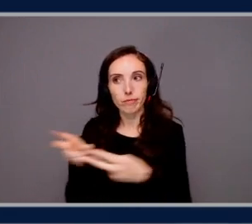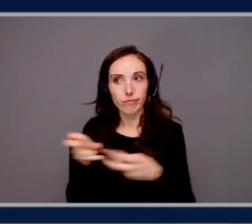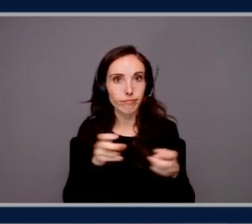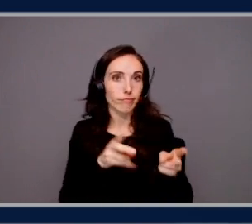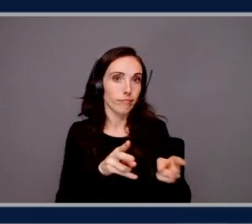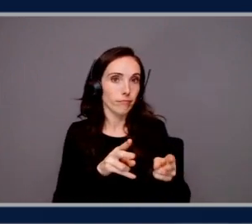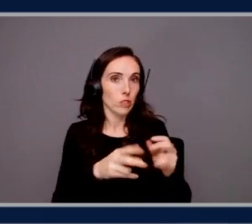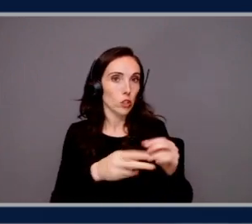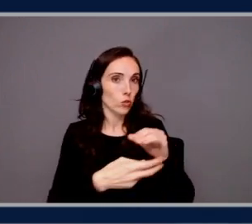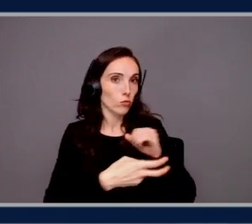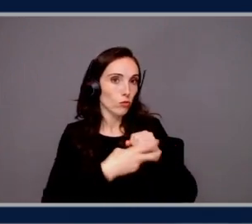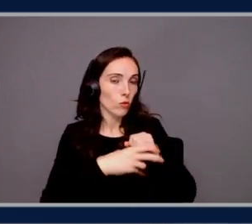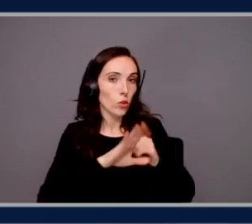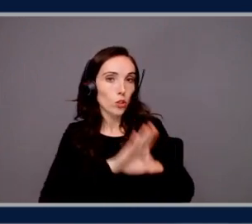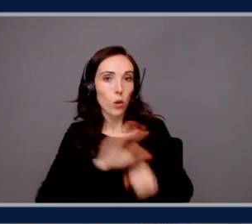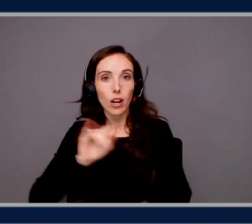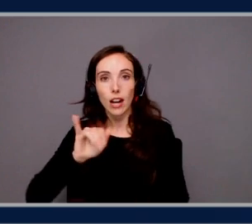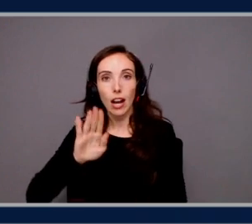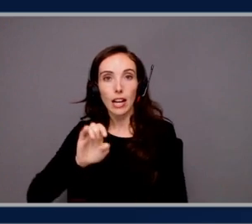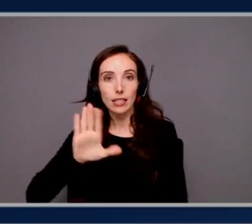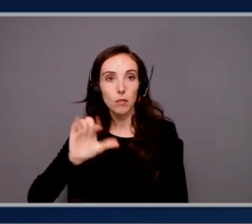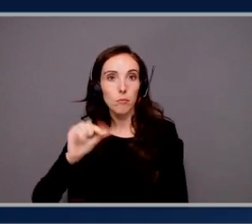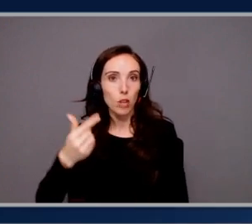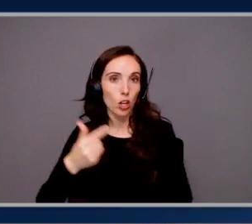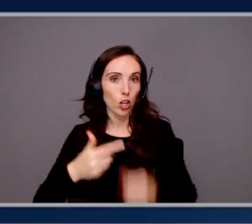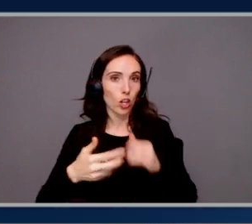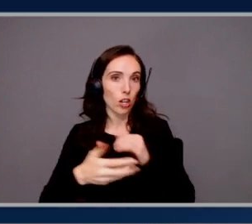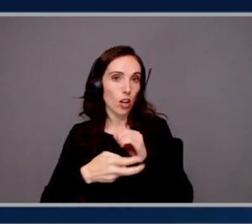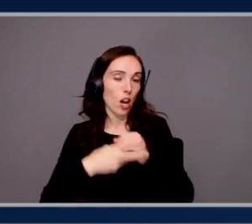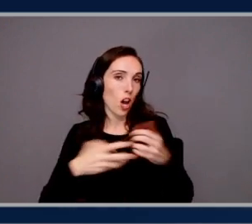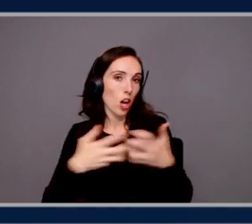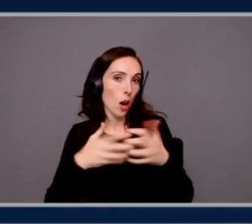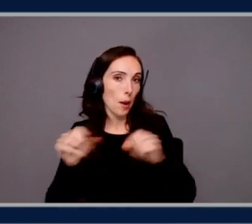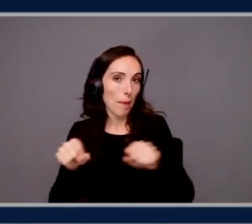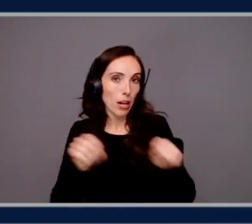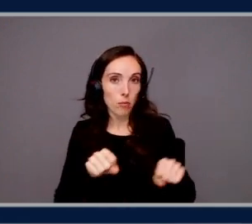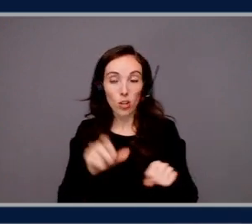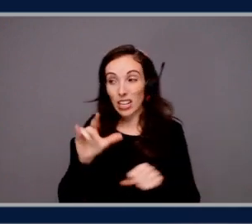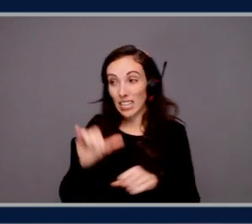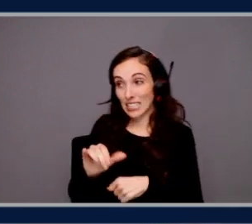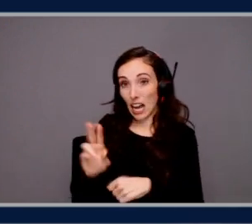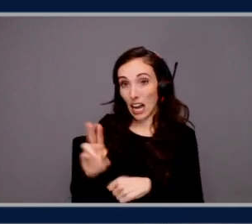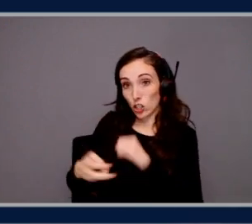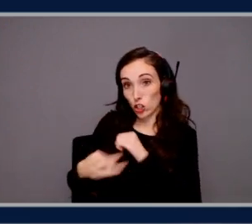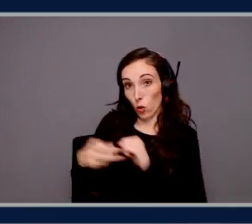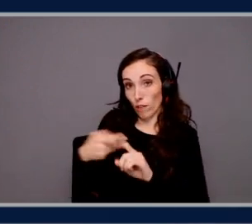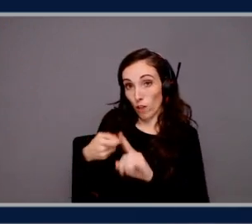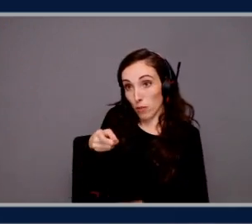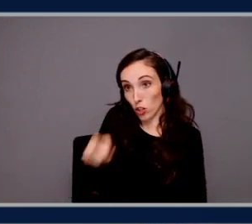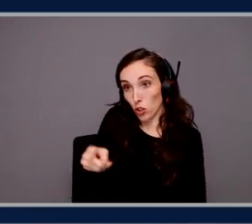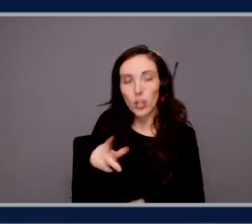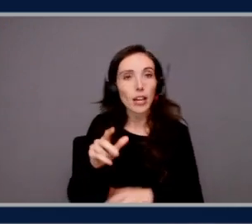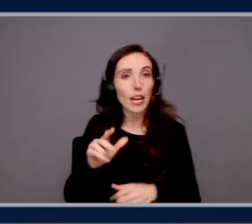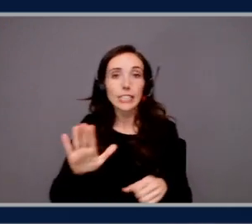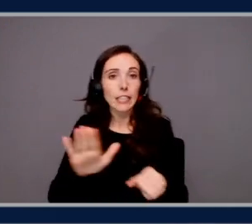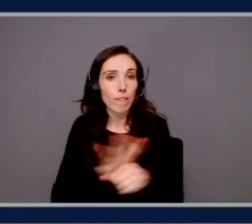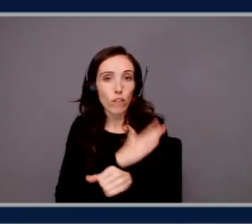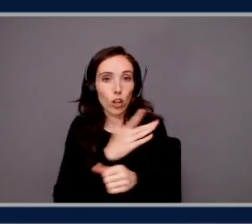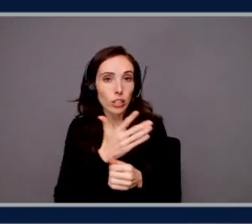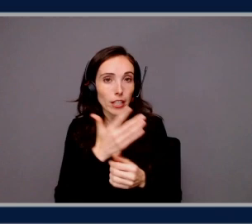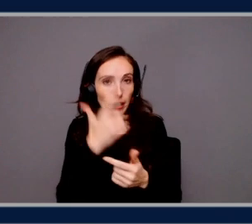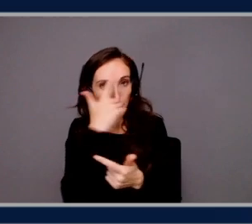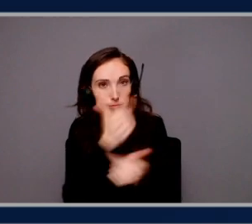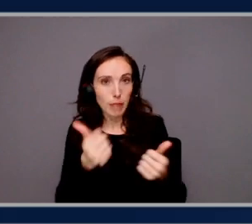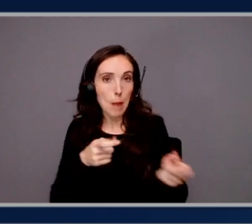store your Iceberg compatible tables. And is that stored by you, by the service team? It's a completely fully managed storage offering